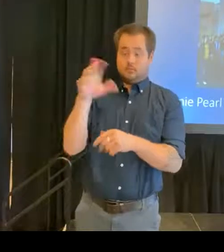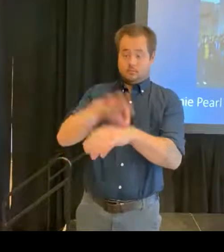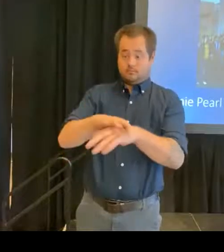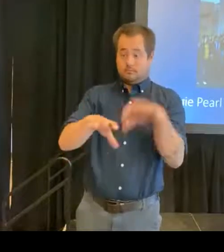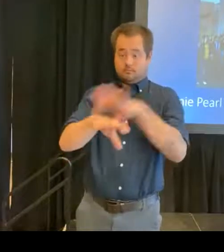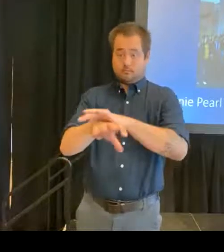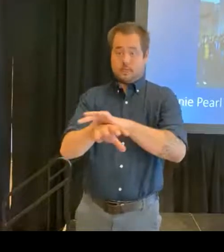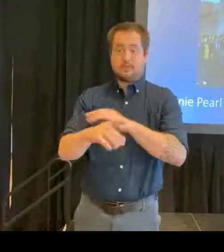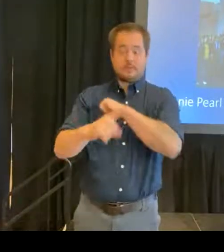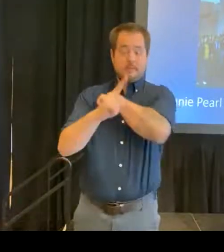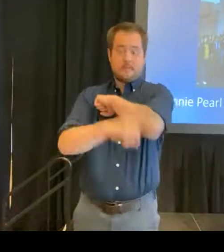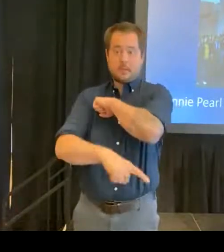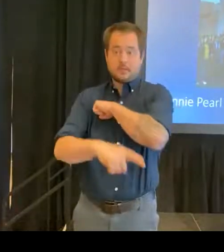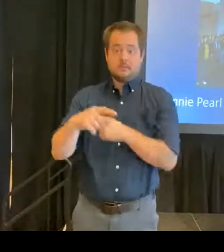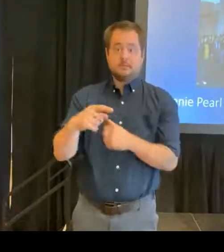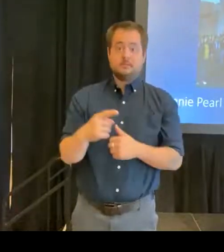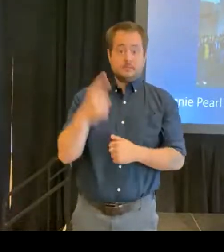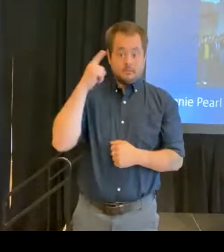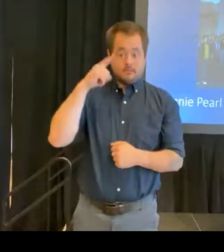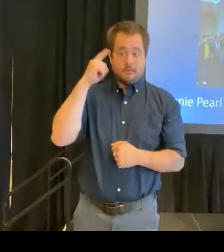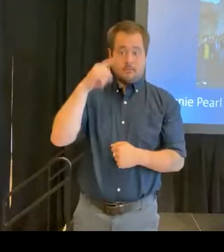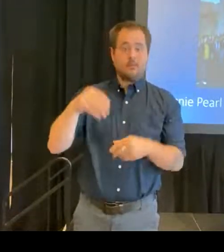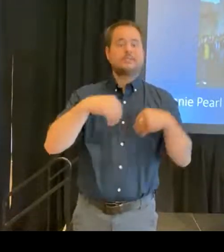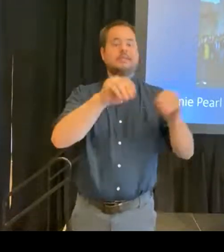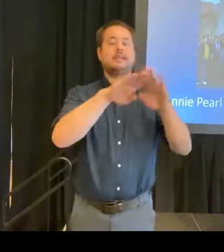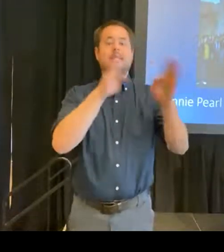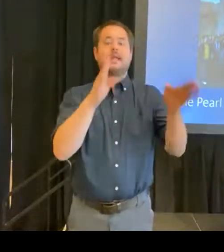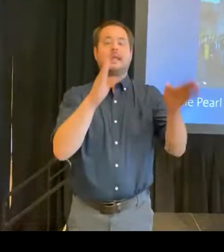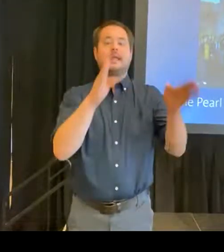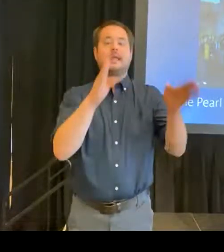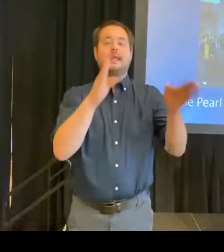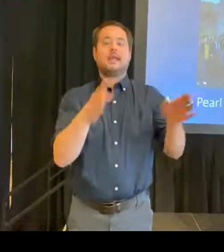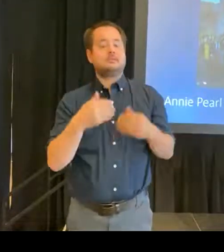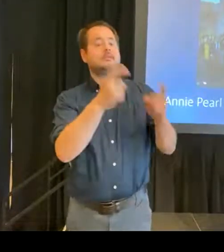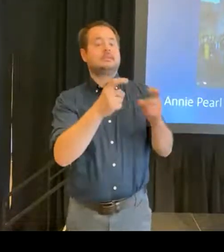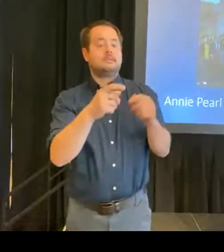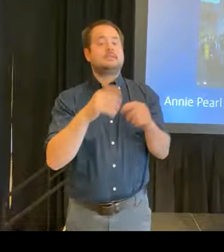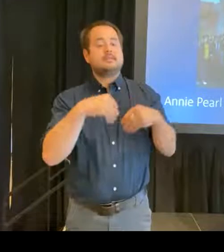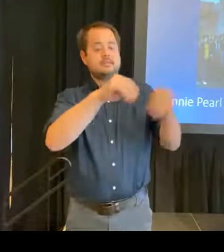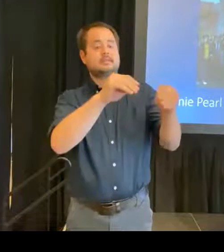and penalized for selling a house to some black people.